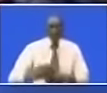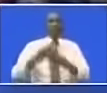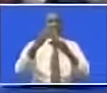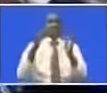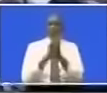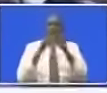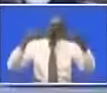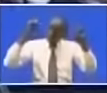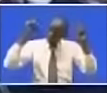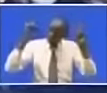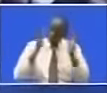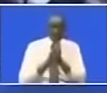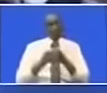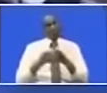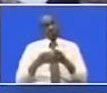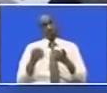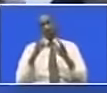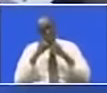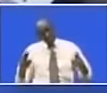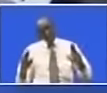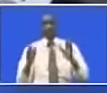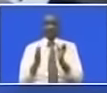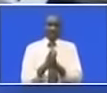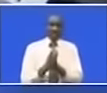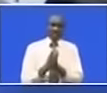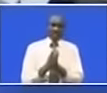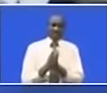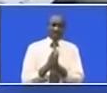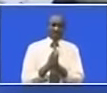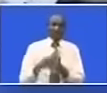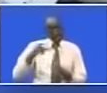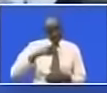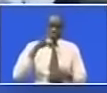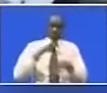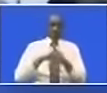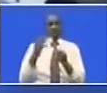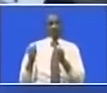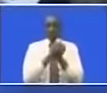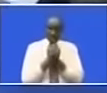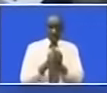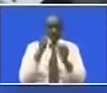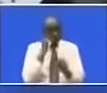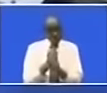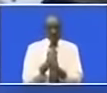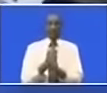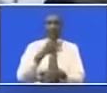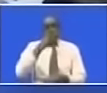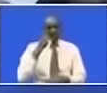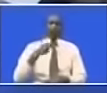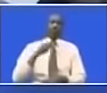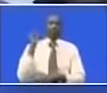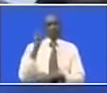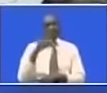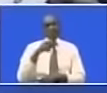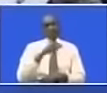with prosperity, progress, peace, and for us to get together and work for the best of the